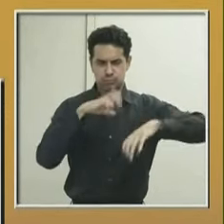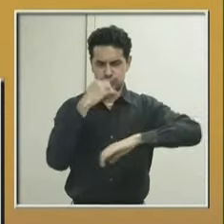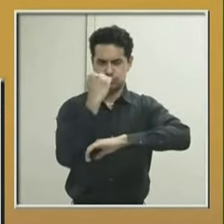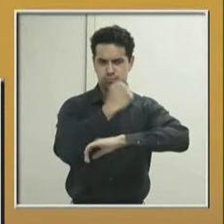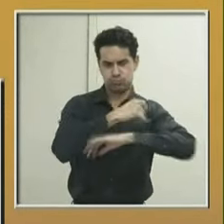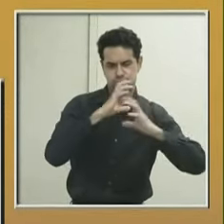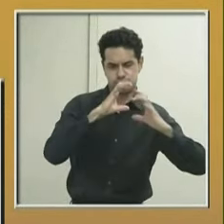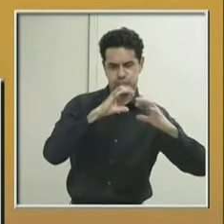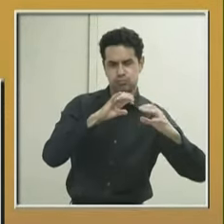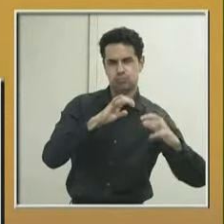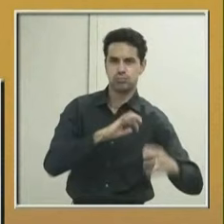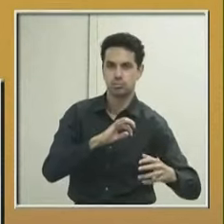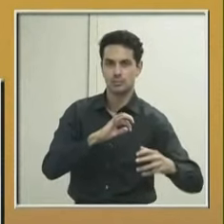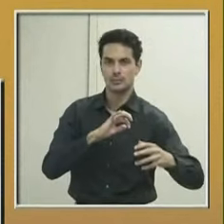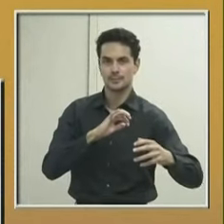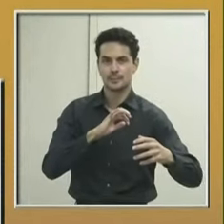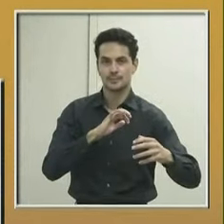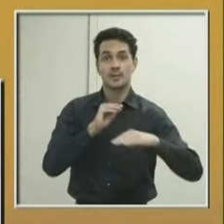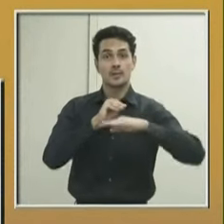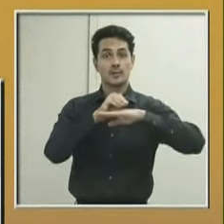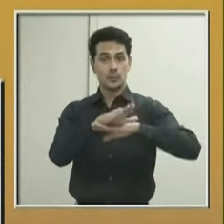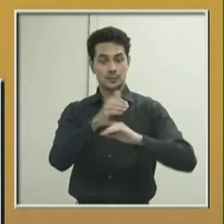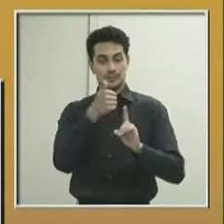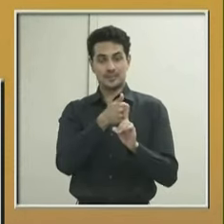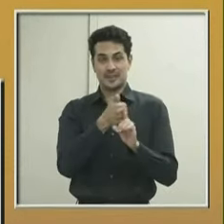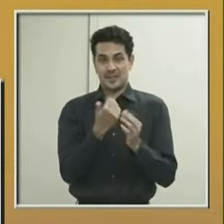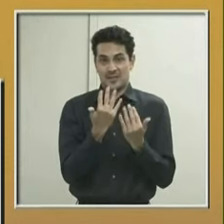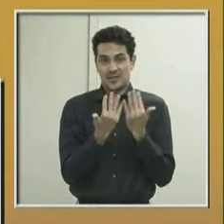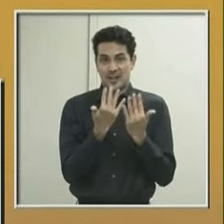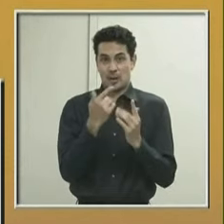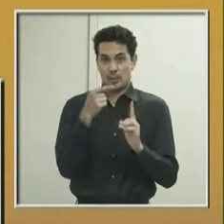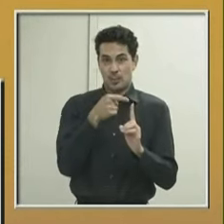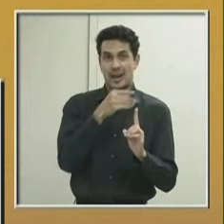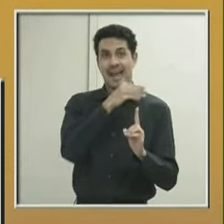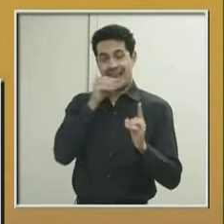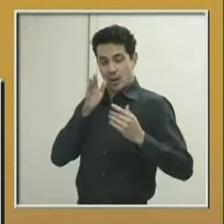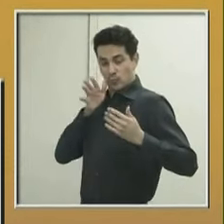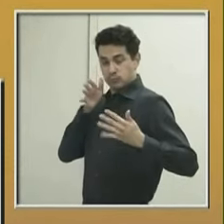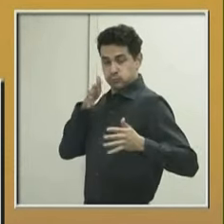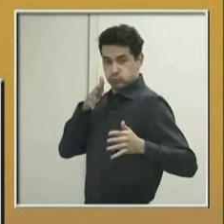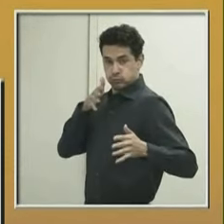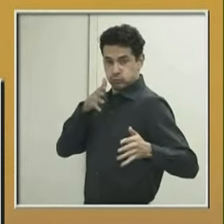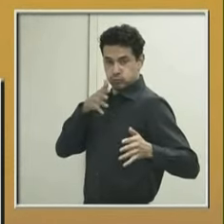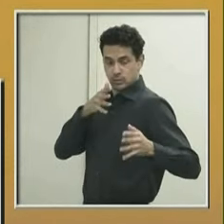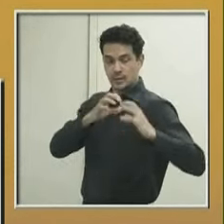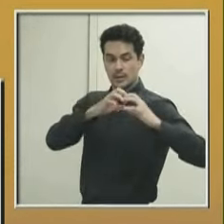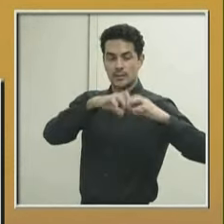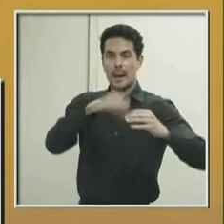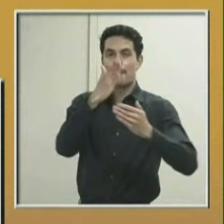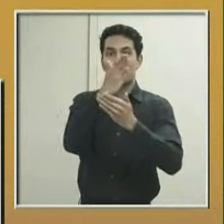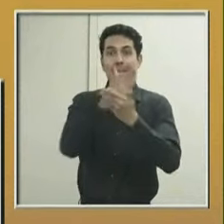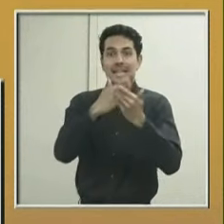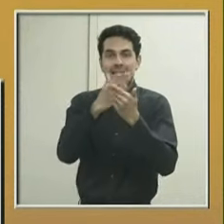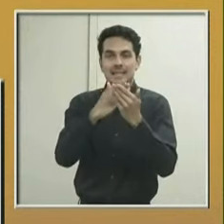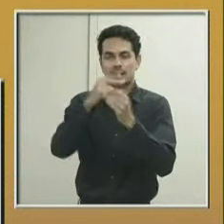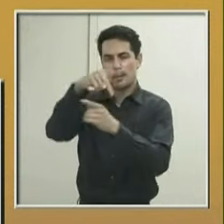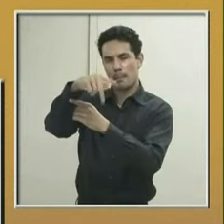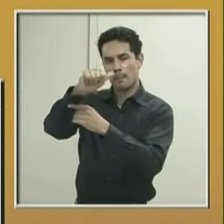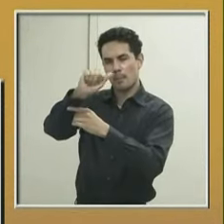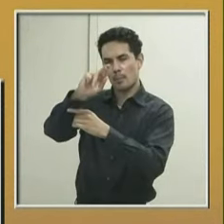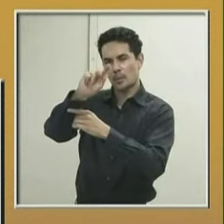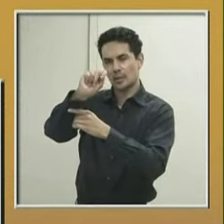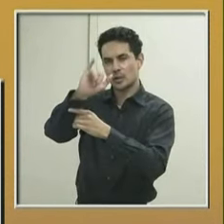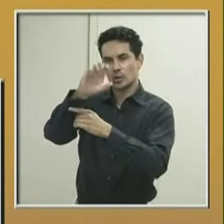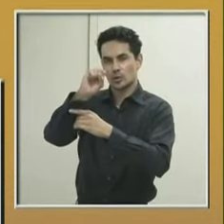it's influenced by both the fire plume itself as well as the wind, pieces or particles break off of